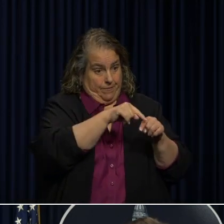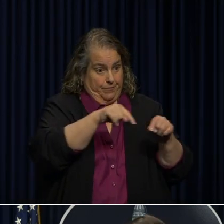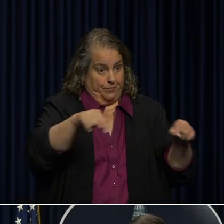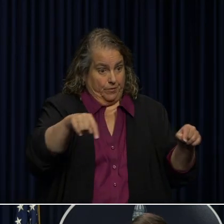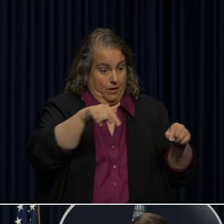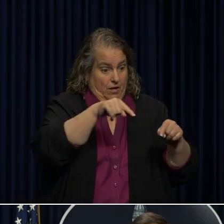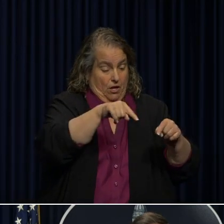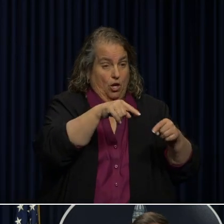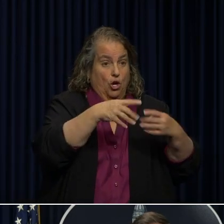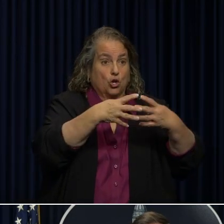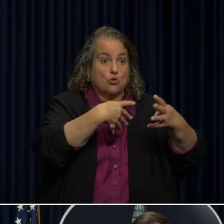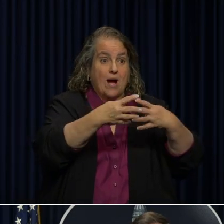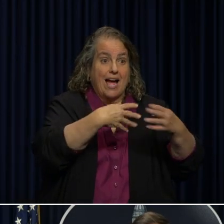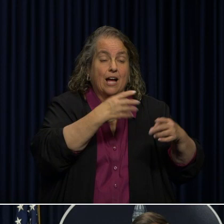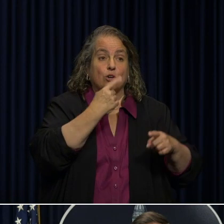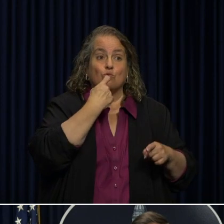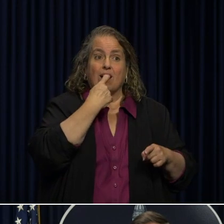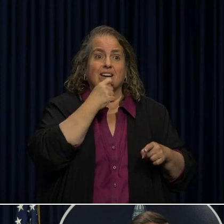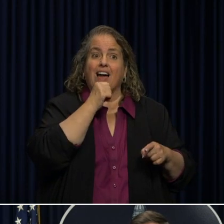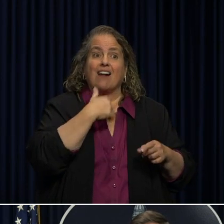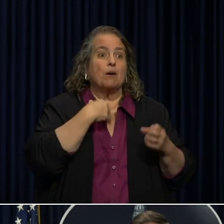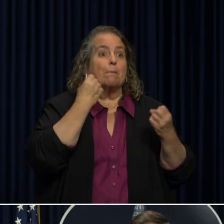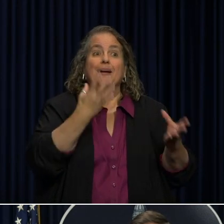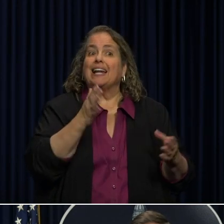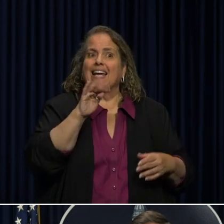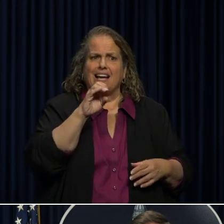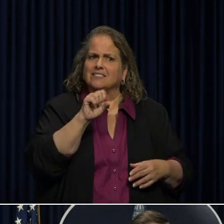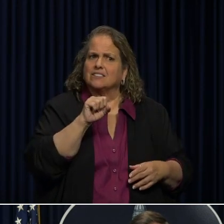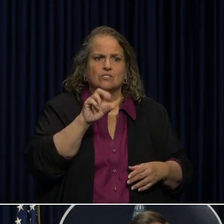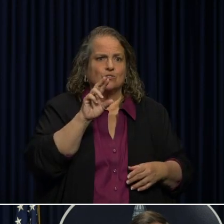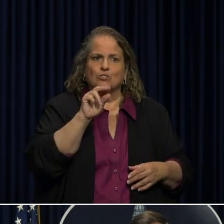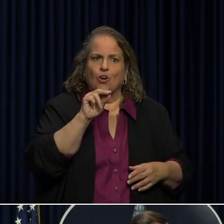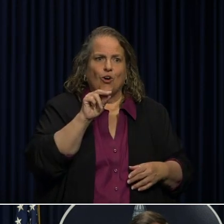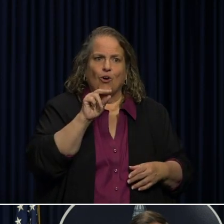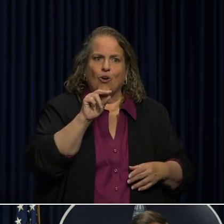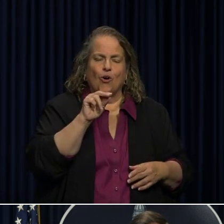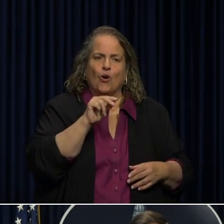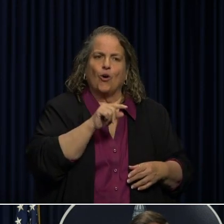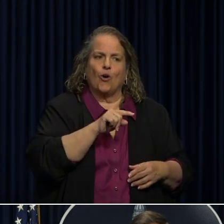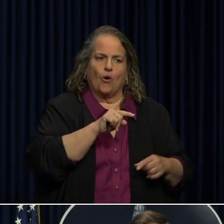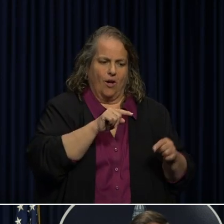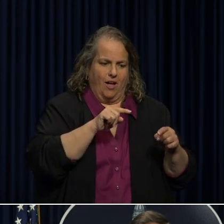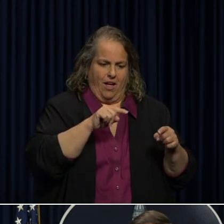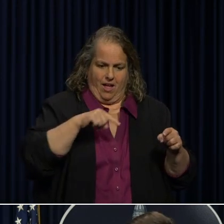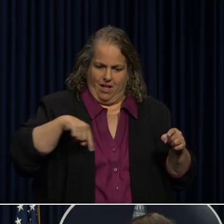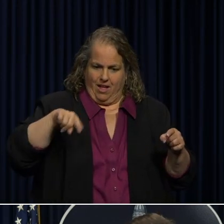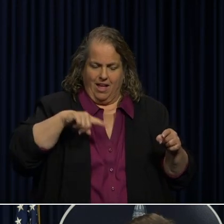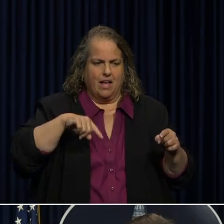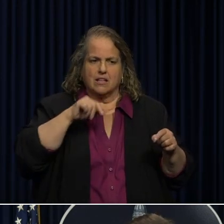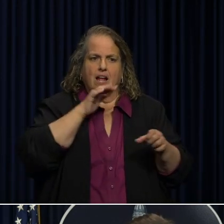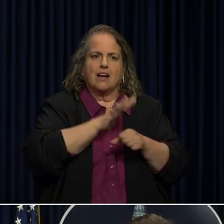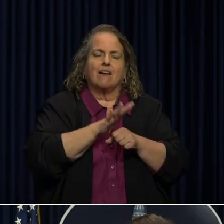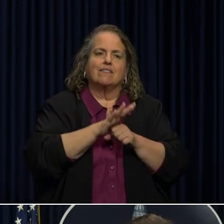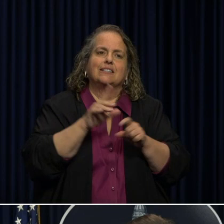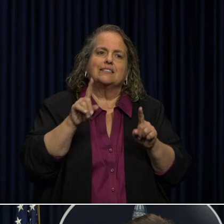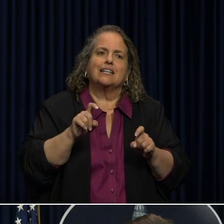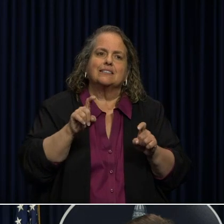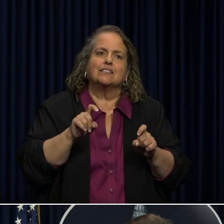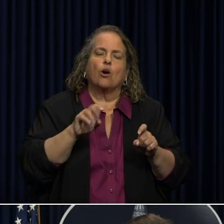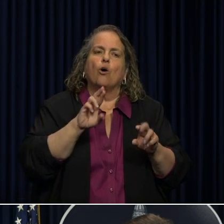and the red haven't had that many cases, no, they have them. It's just a matter of testing and or the reports are coming